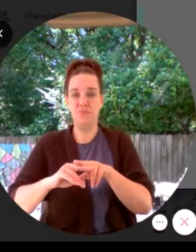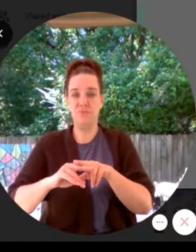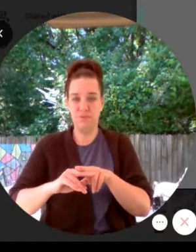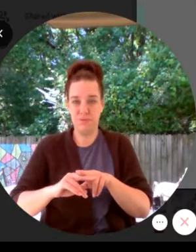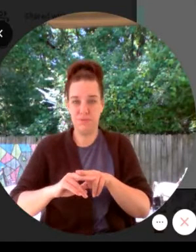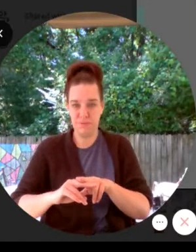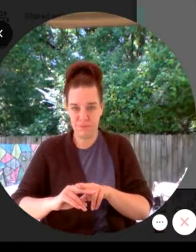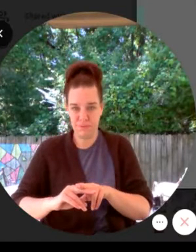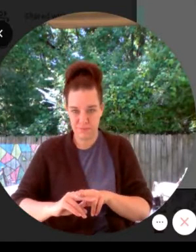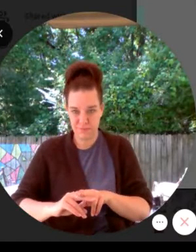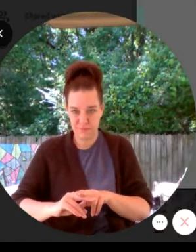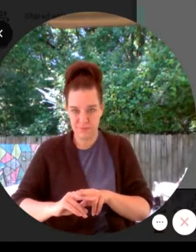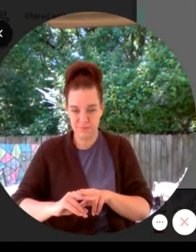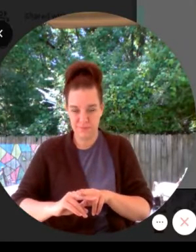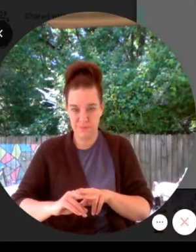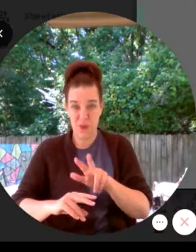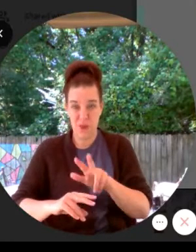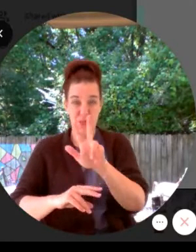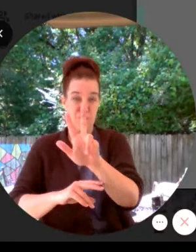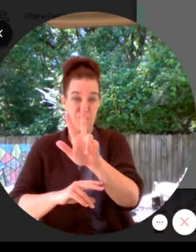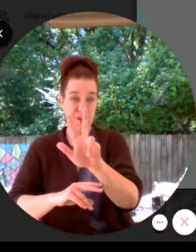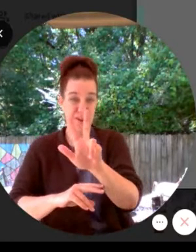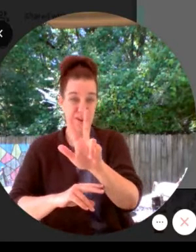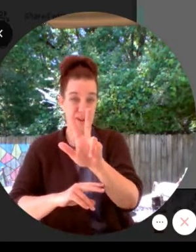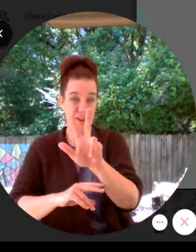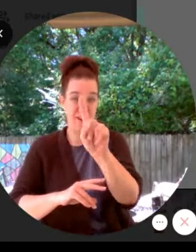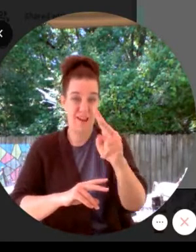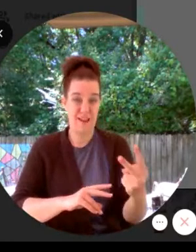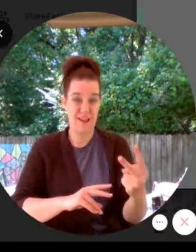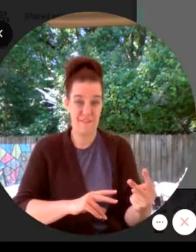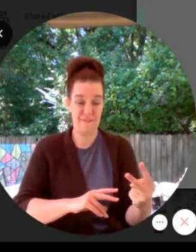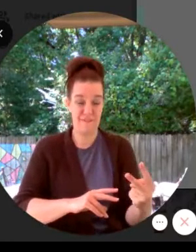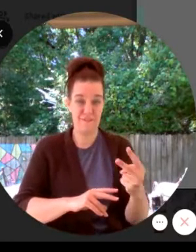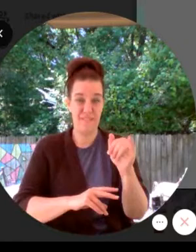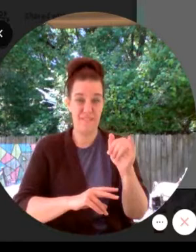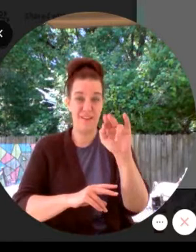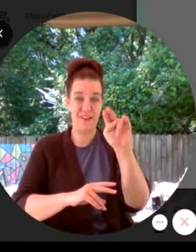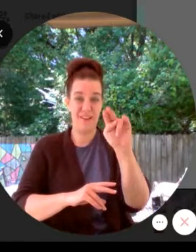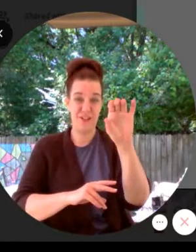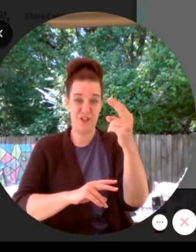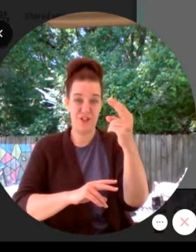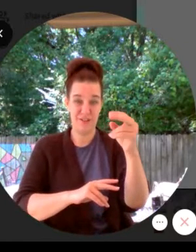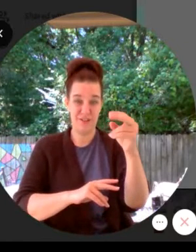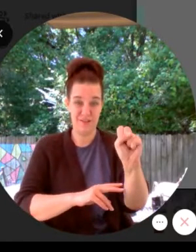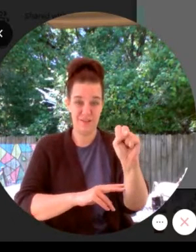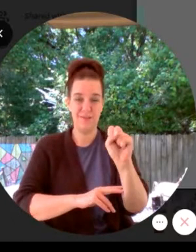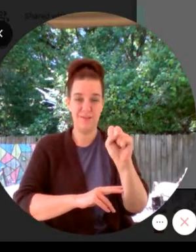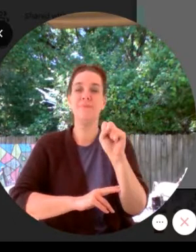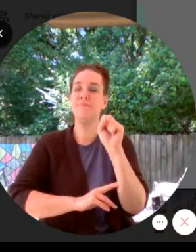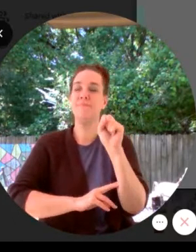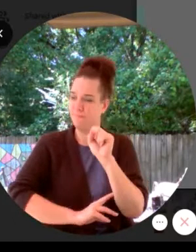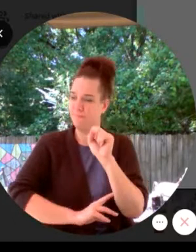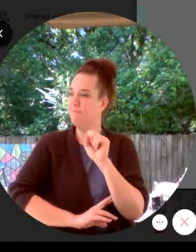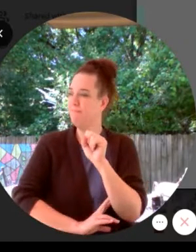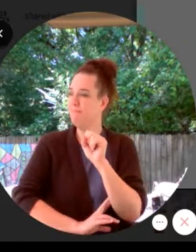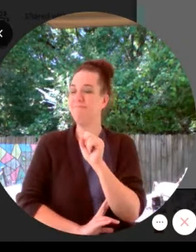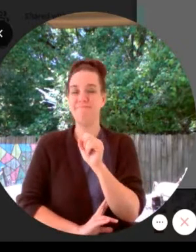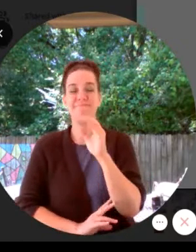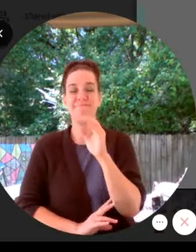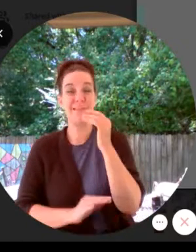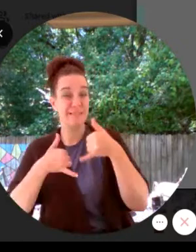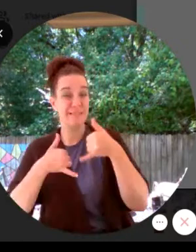inches. Perfect. Bertrand nodded. The place still smelled the